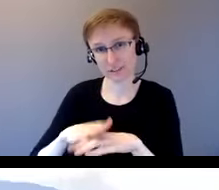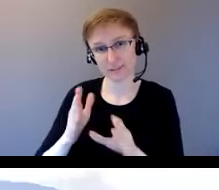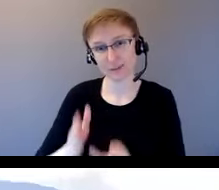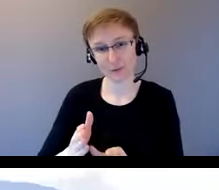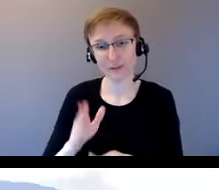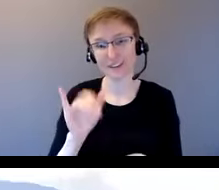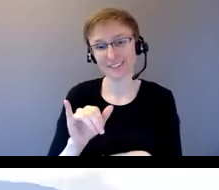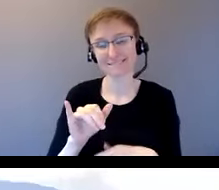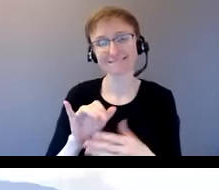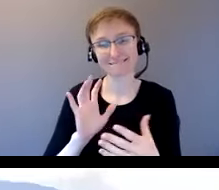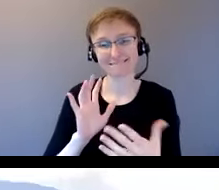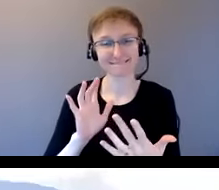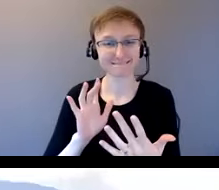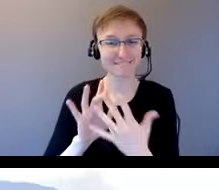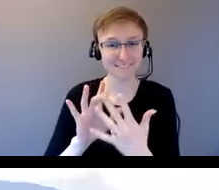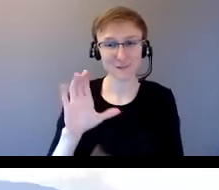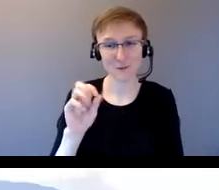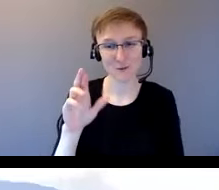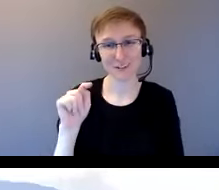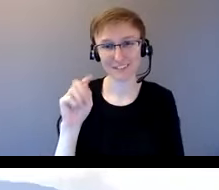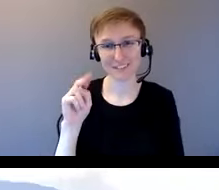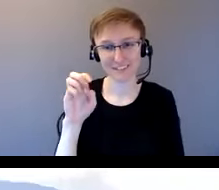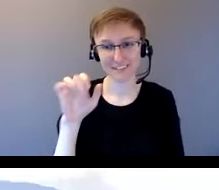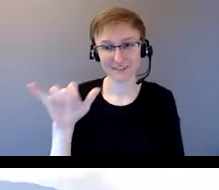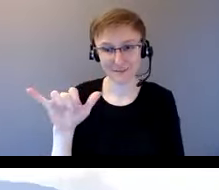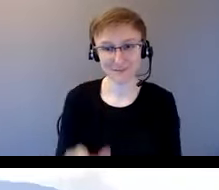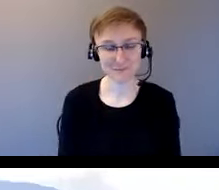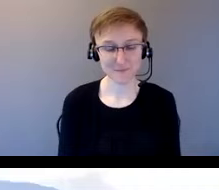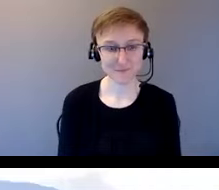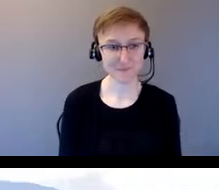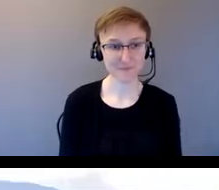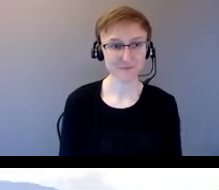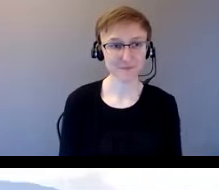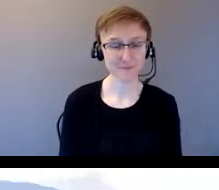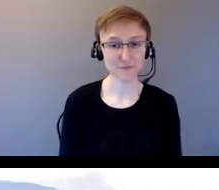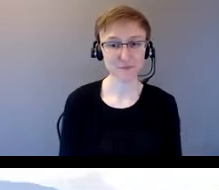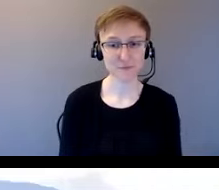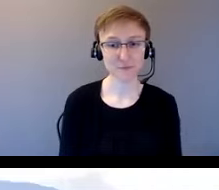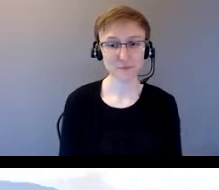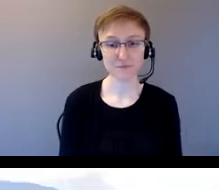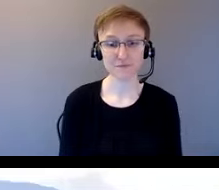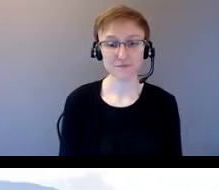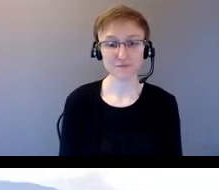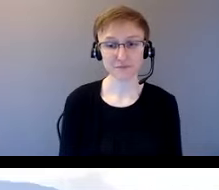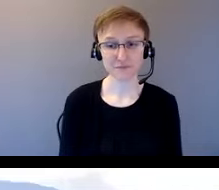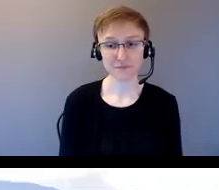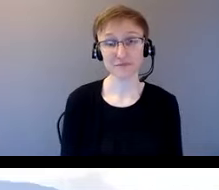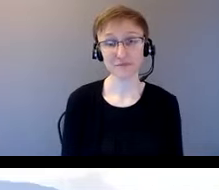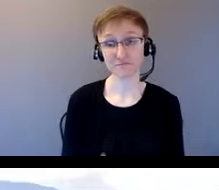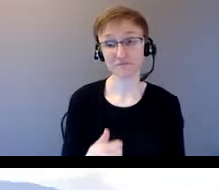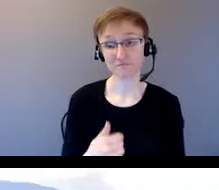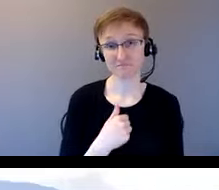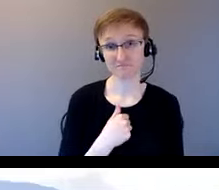that's how she was kind enough to bring me in. So I'll just say a bit about what I do. So I'm a geriatric